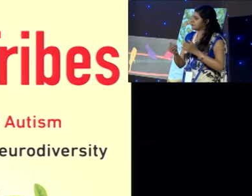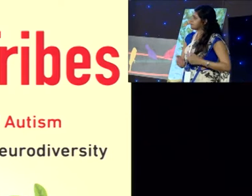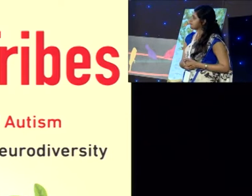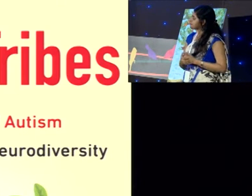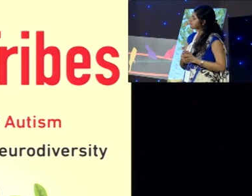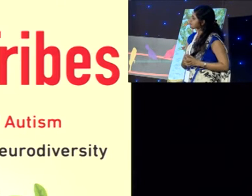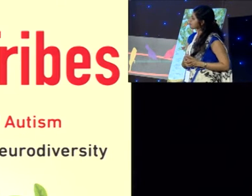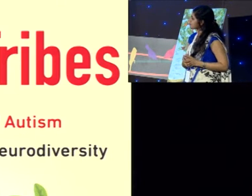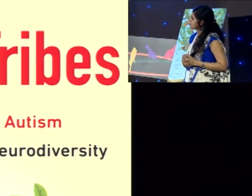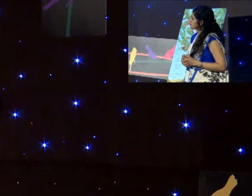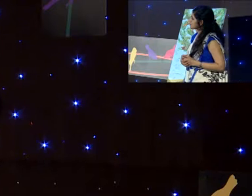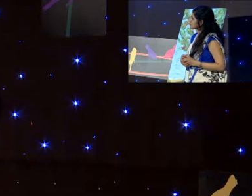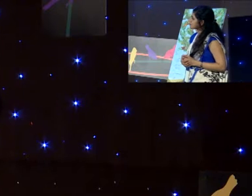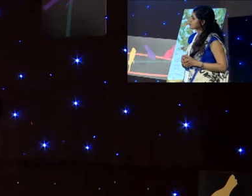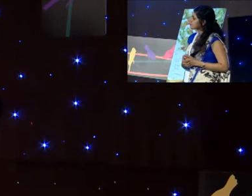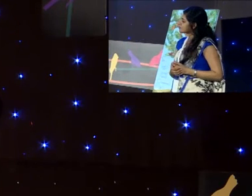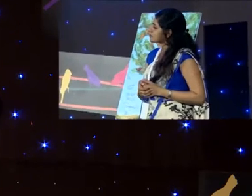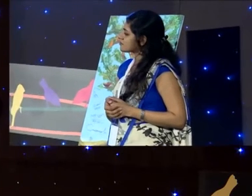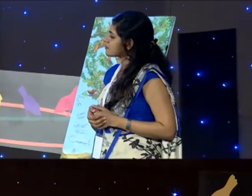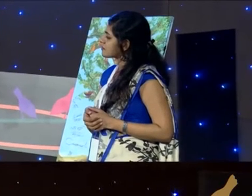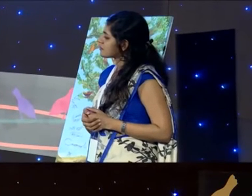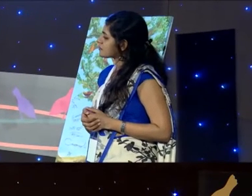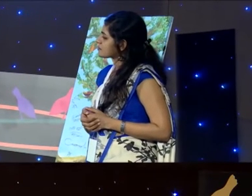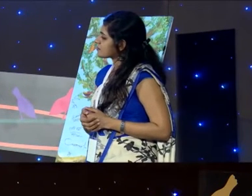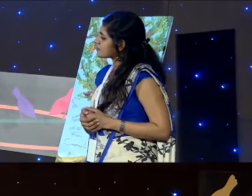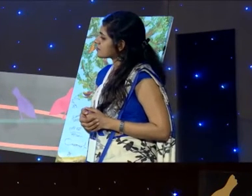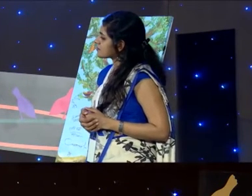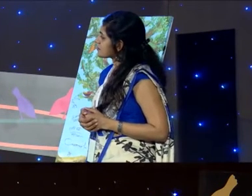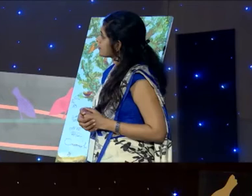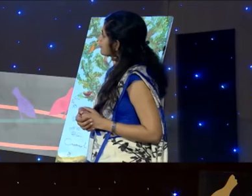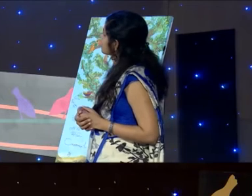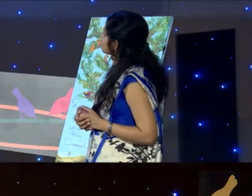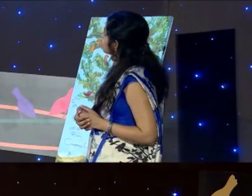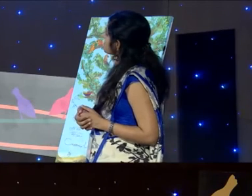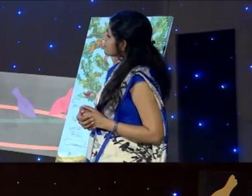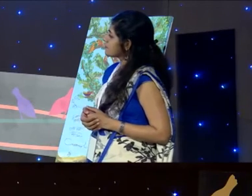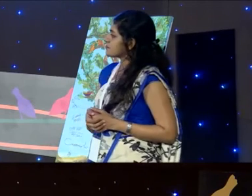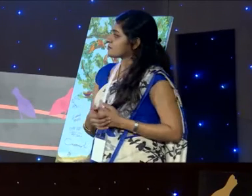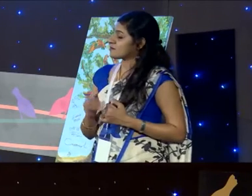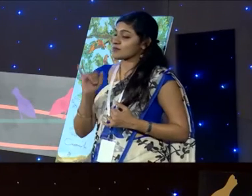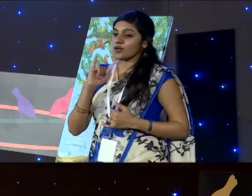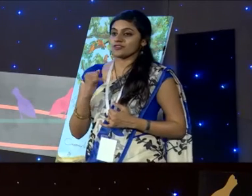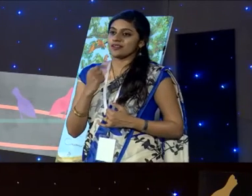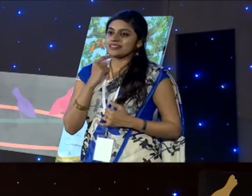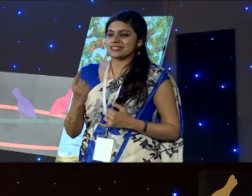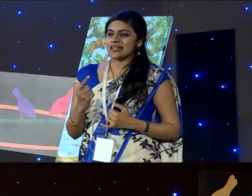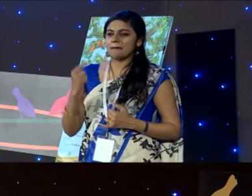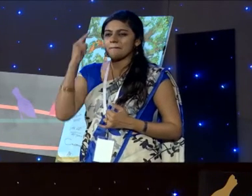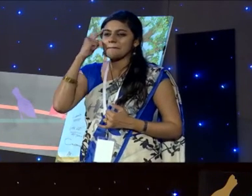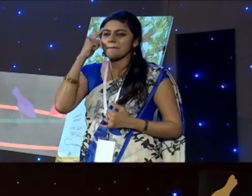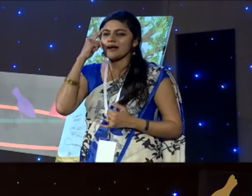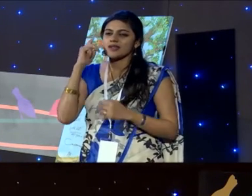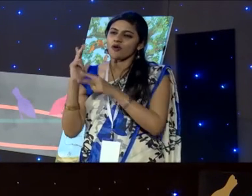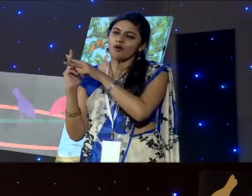that different minds and different brains are wired differently, and that there's no single